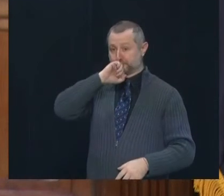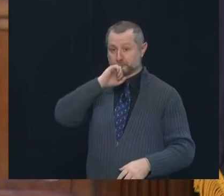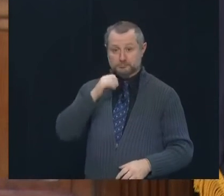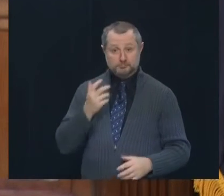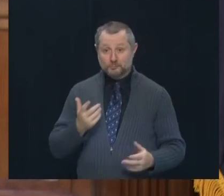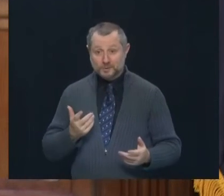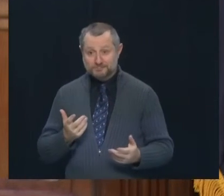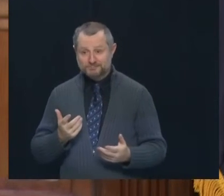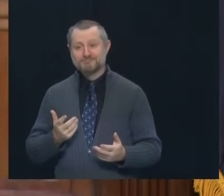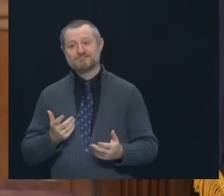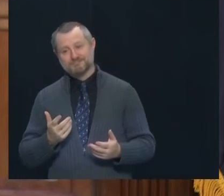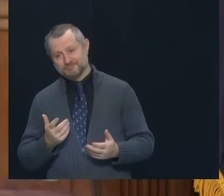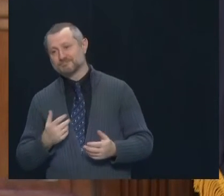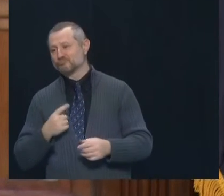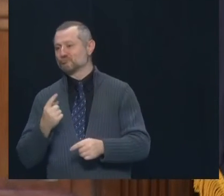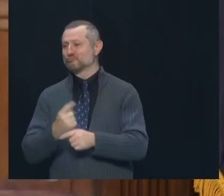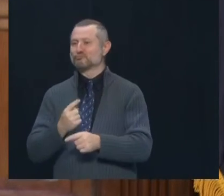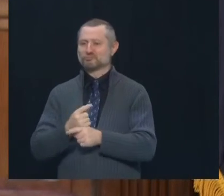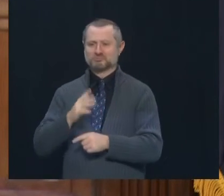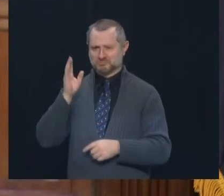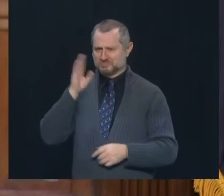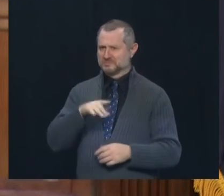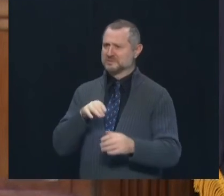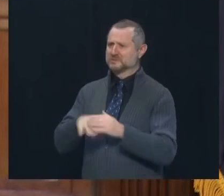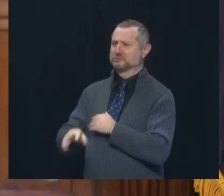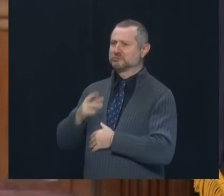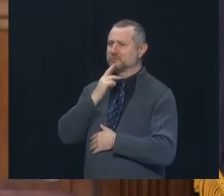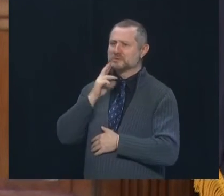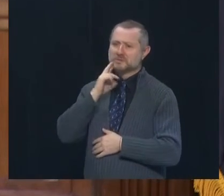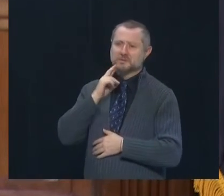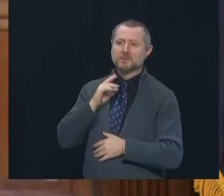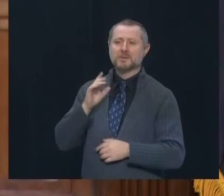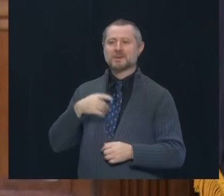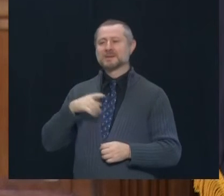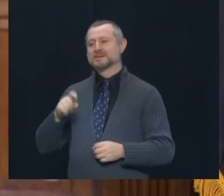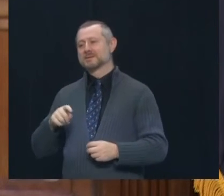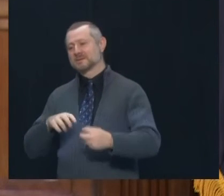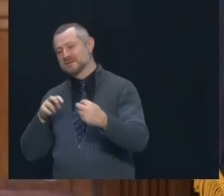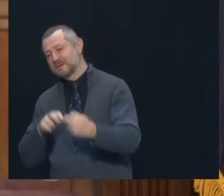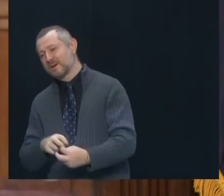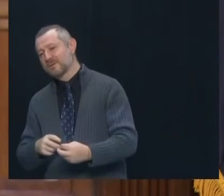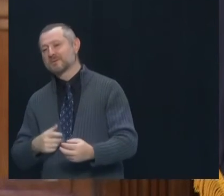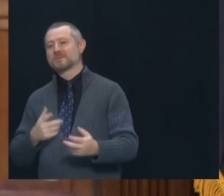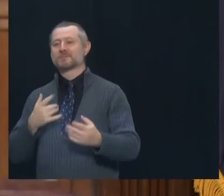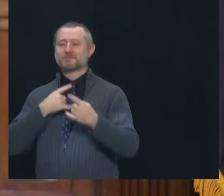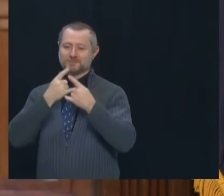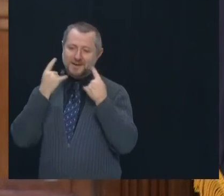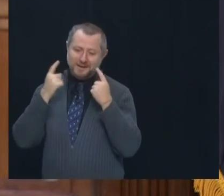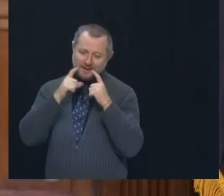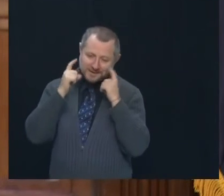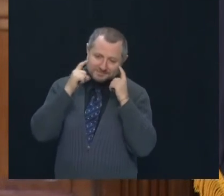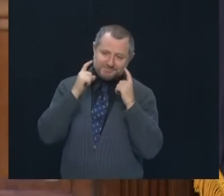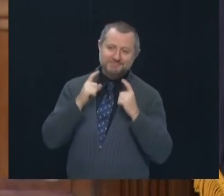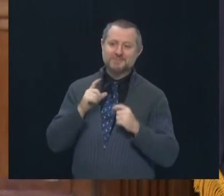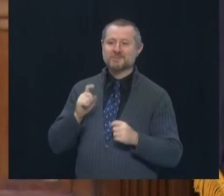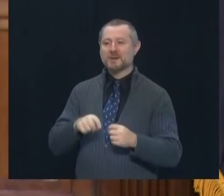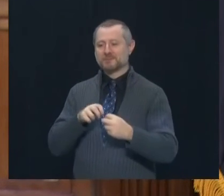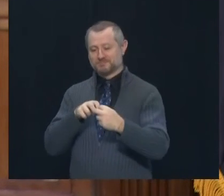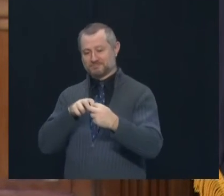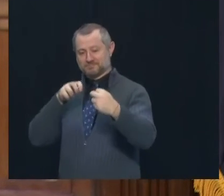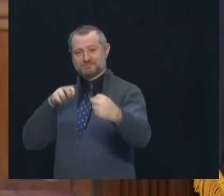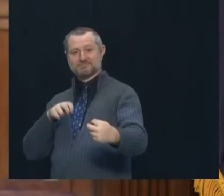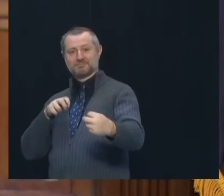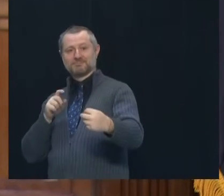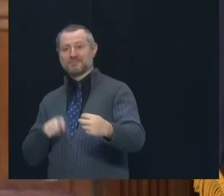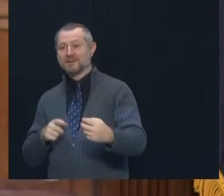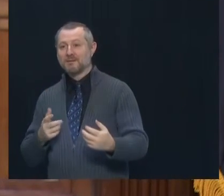happened. You go to a restaurant, you have to sit there in a mask, you have to sit distanced.